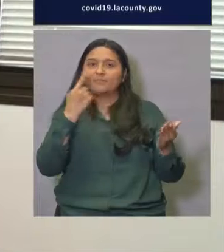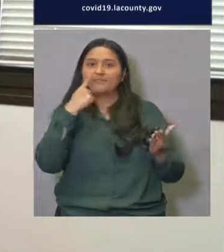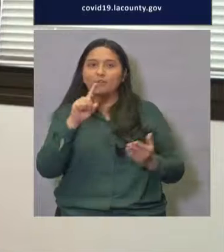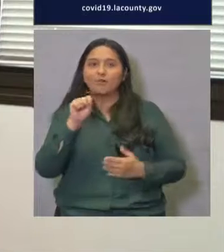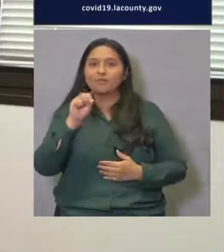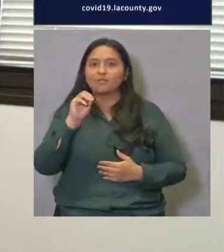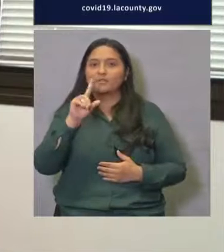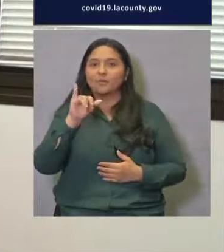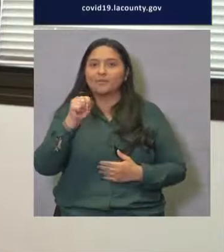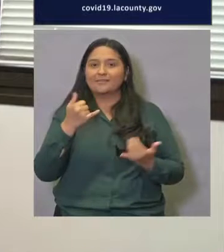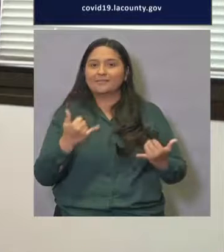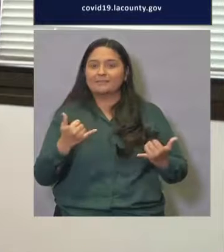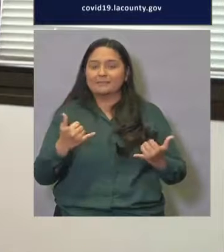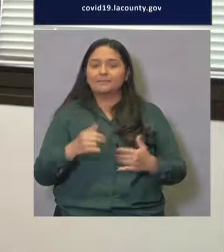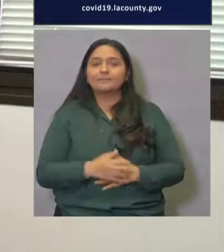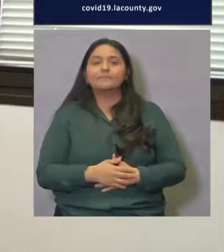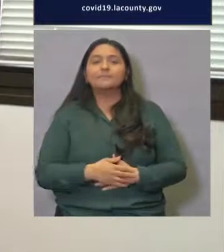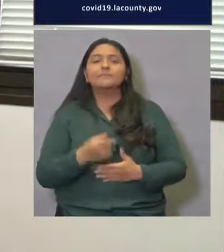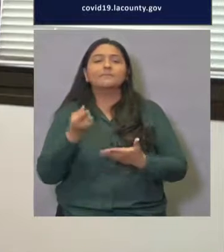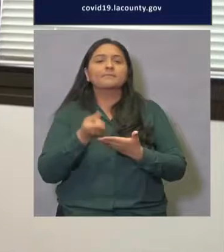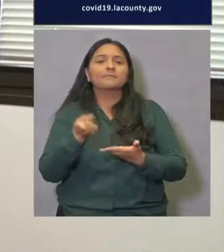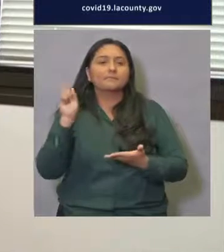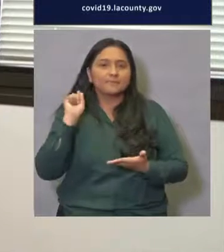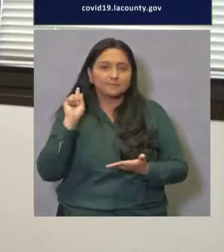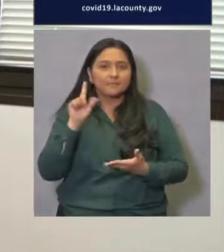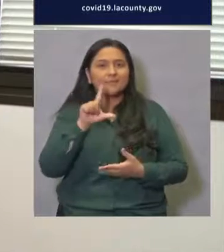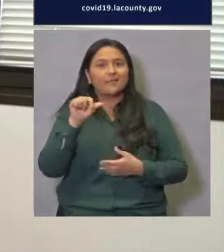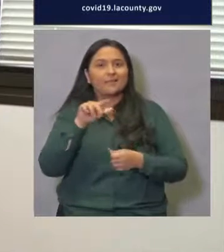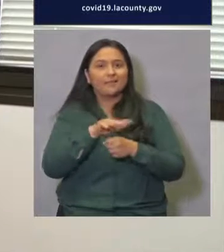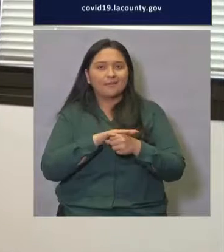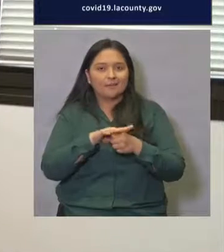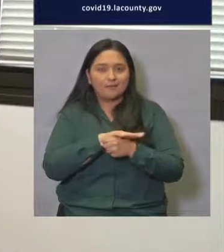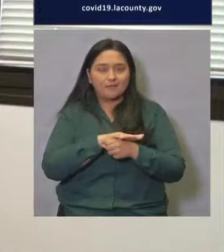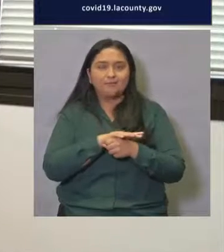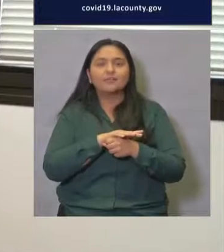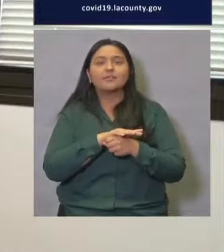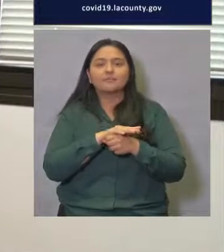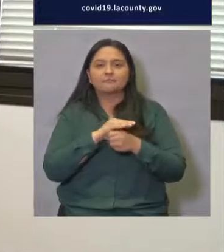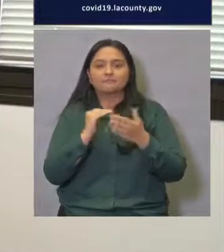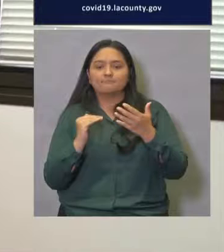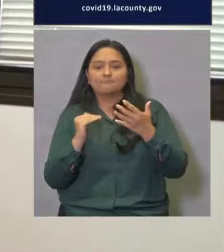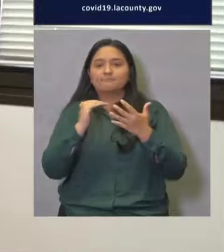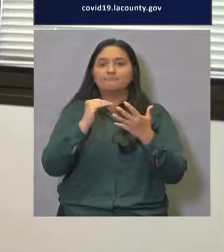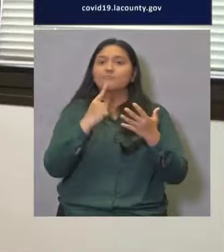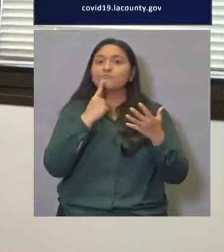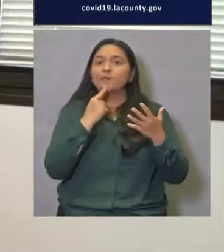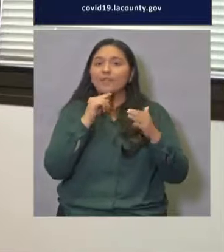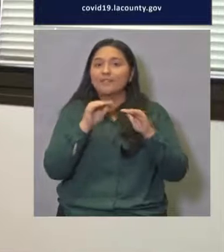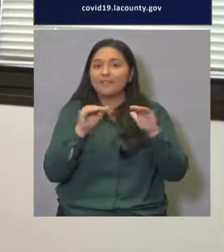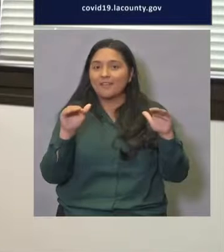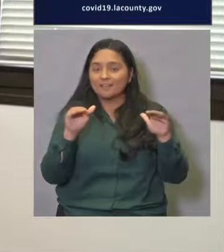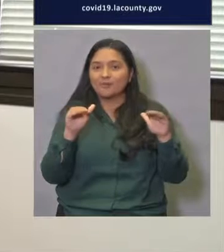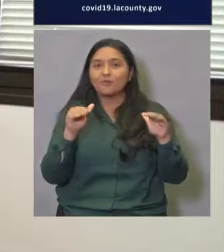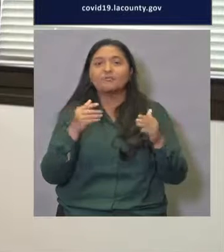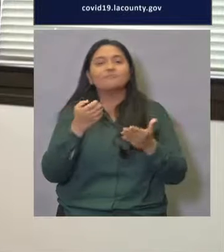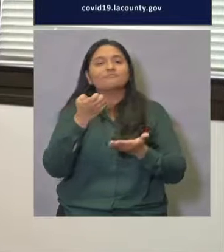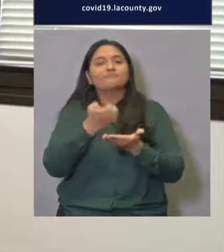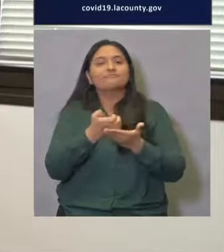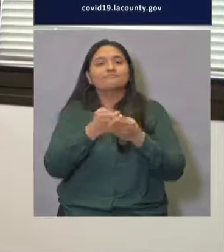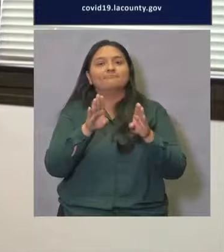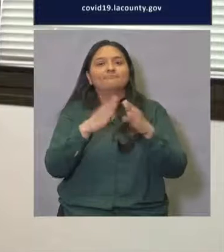hoy en día. La semana pasada el condado entró al nivel rojo del plan estatal para una economía más